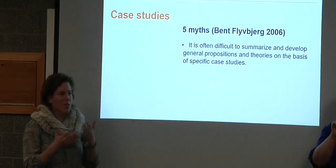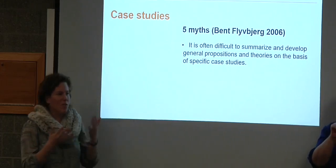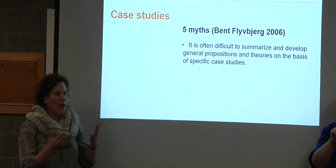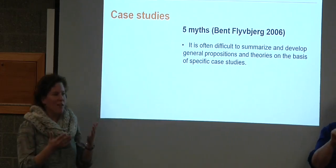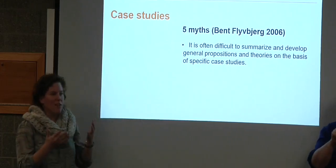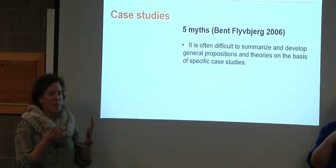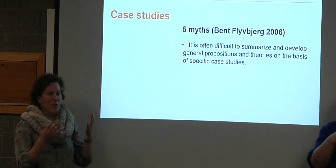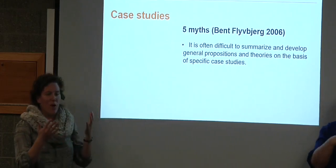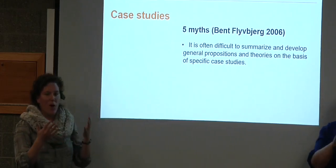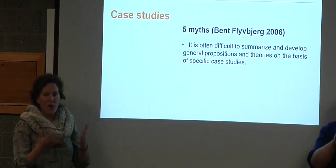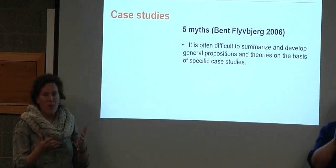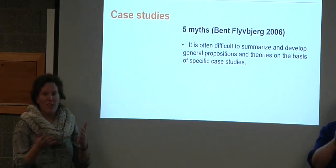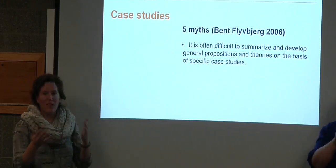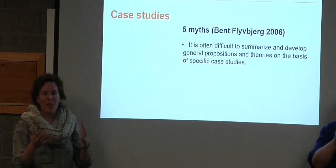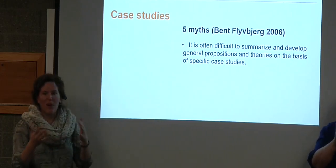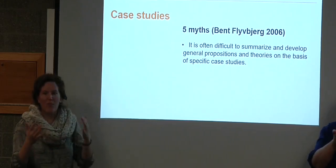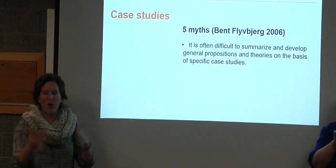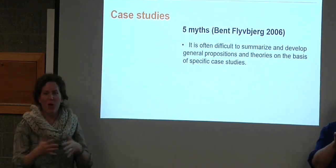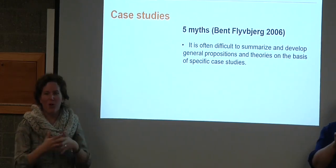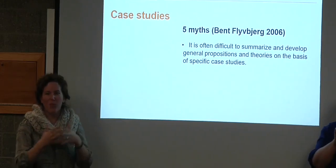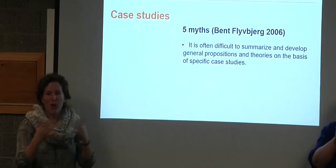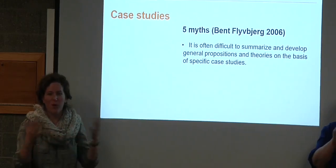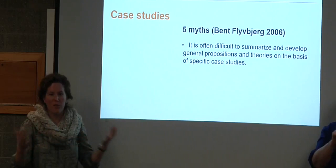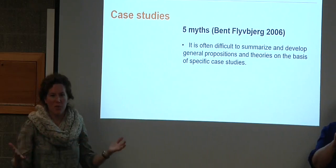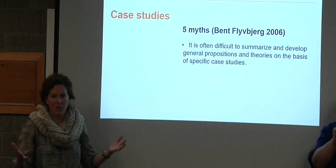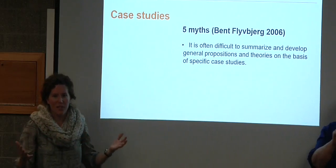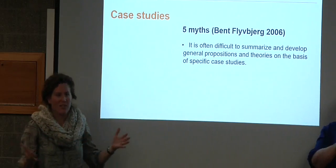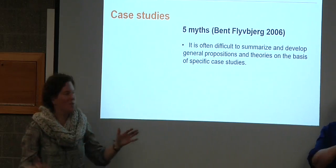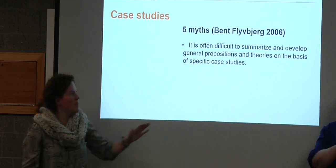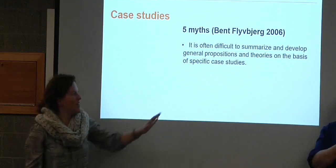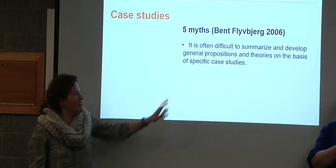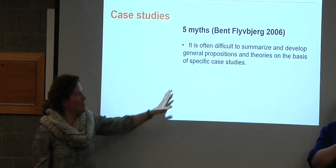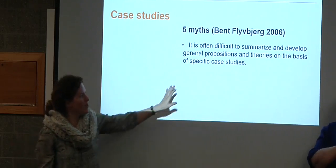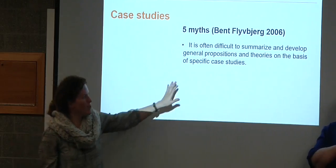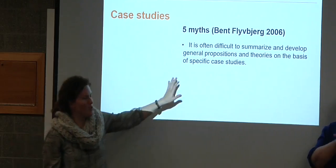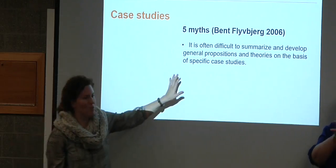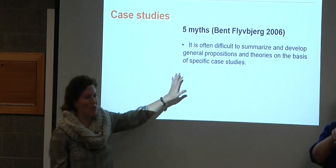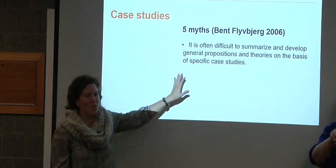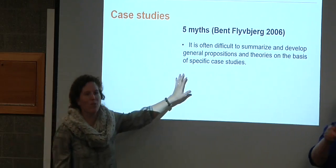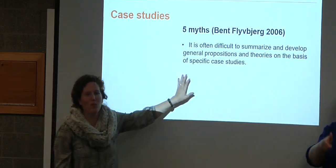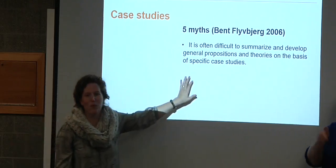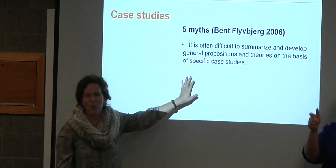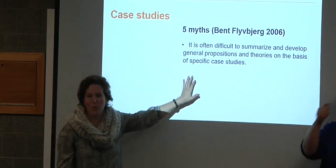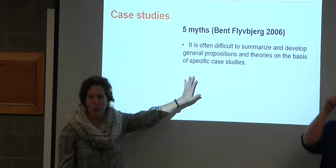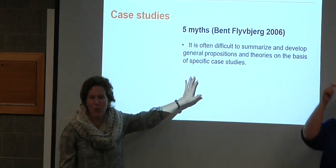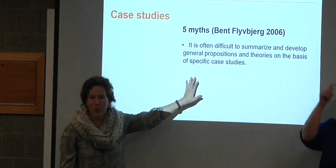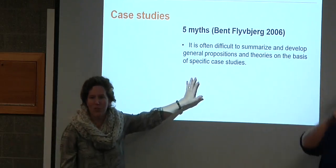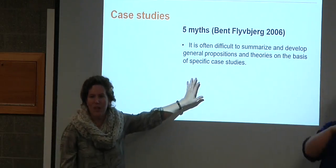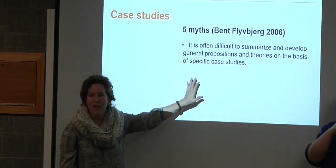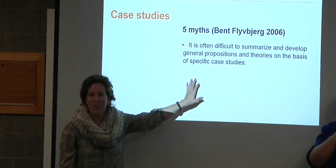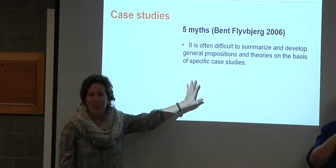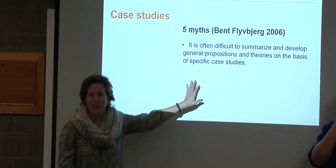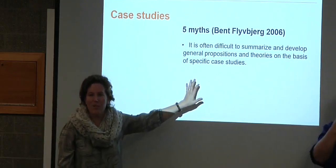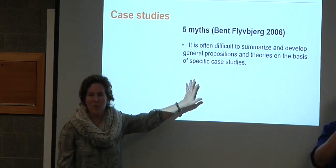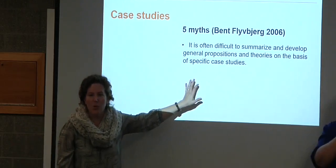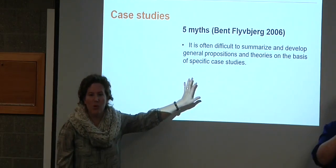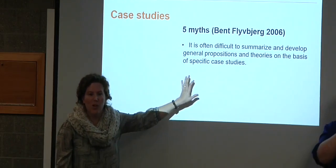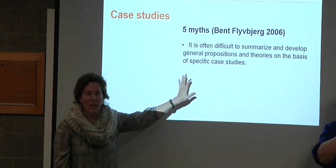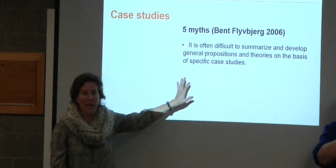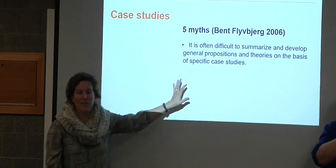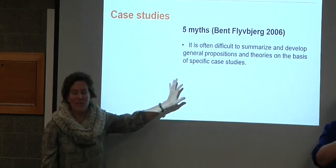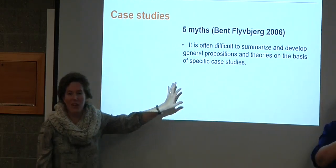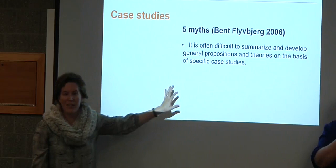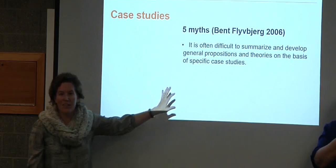yes, they are valid arguments that can become part of broader theories. It doesn't mean necessarily you should make universal rules from